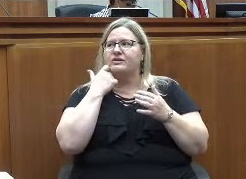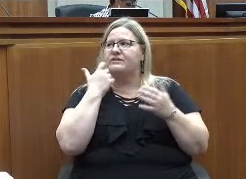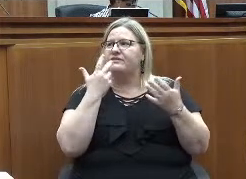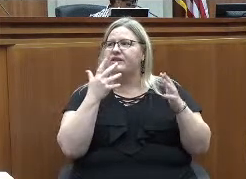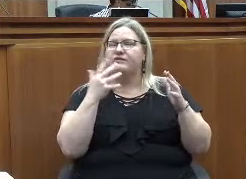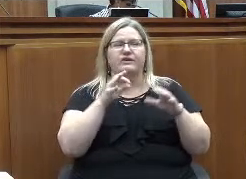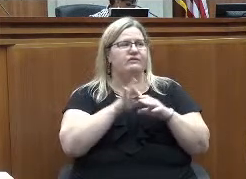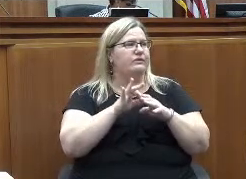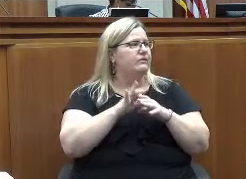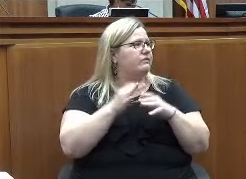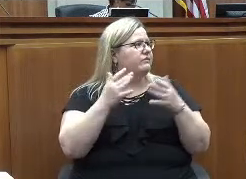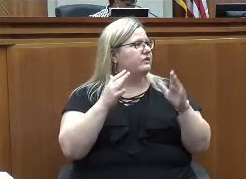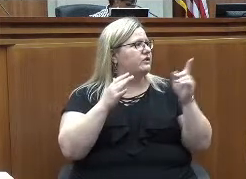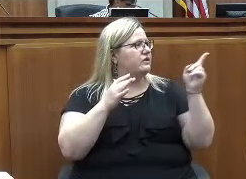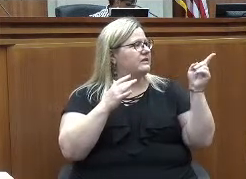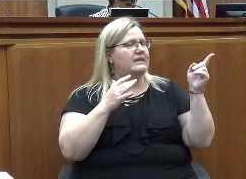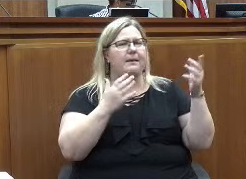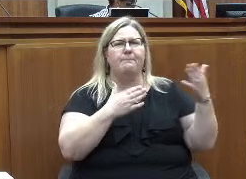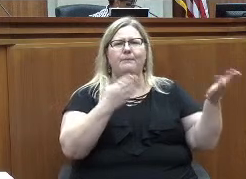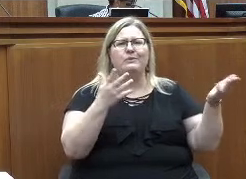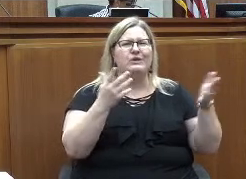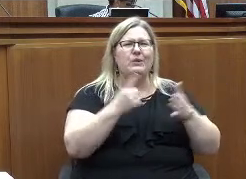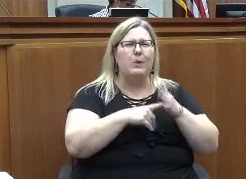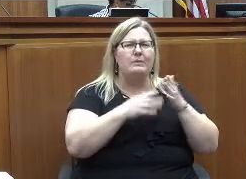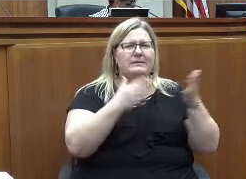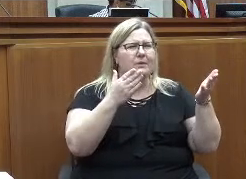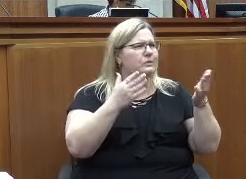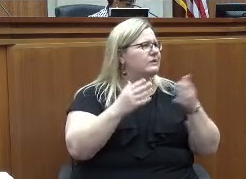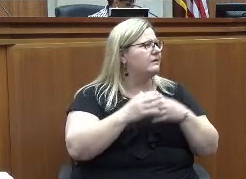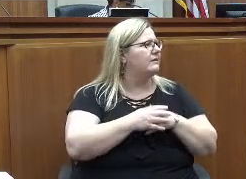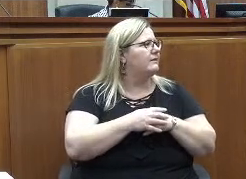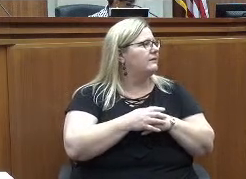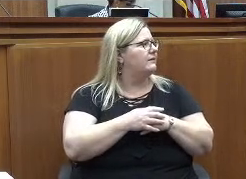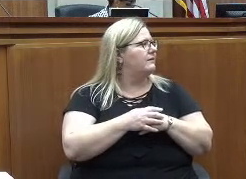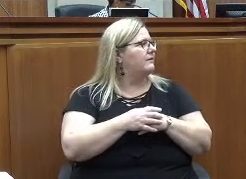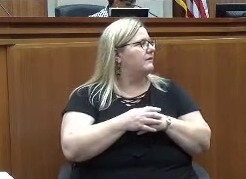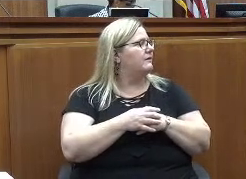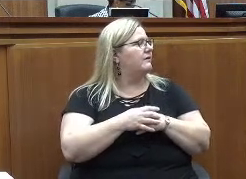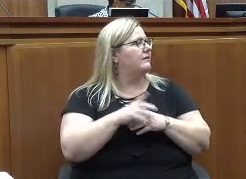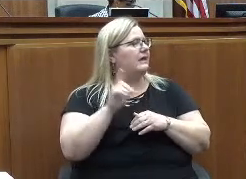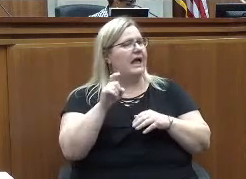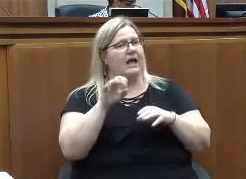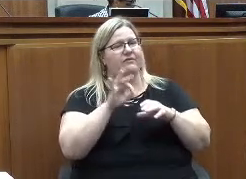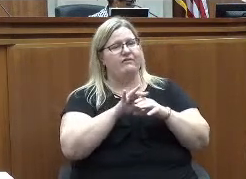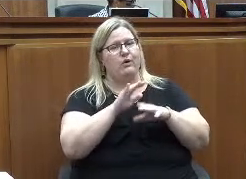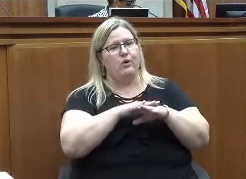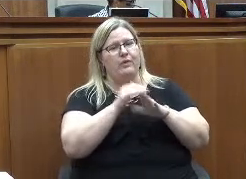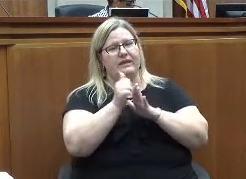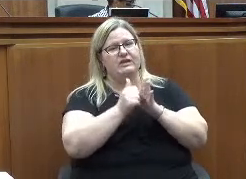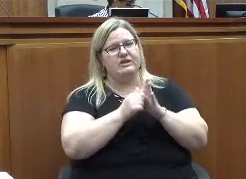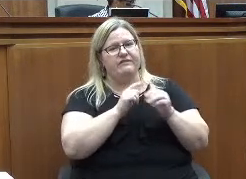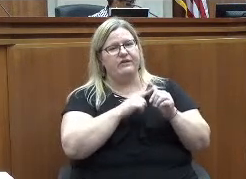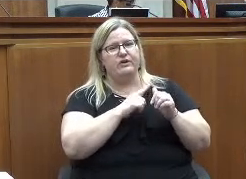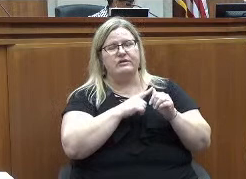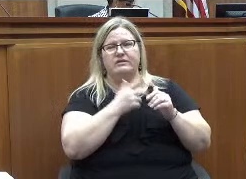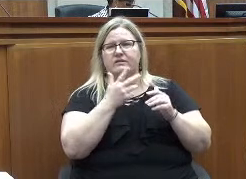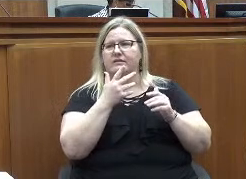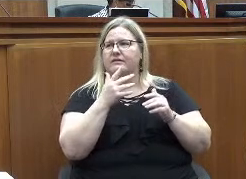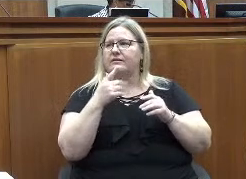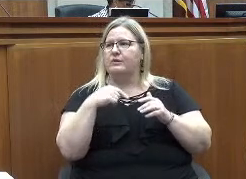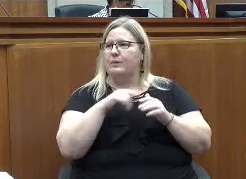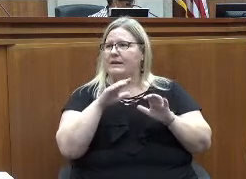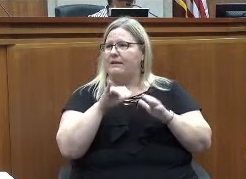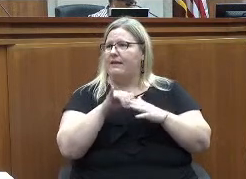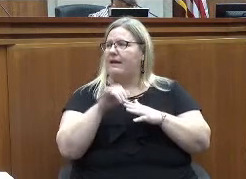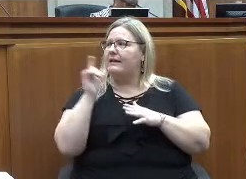voted on the. What's the motion? We did not state it. No. We have to amend the agenda first. We did. Okay, reread what you